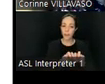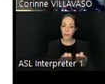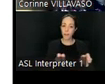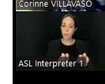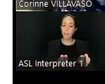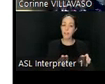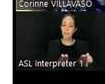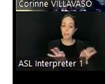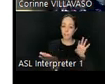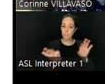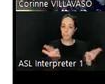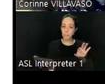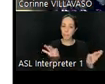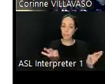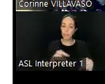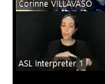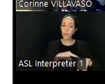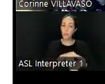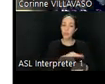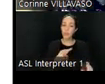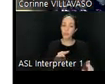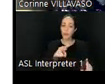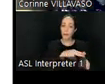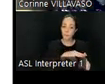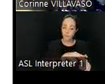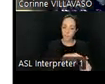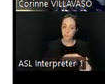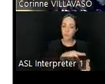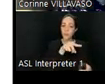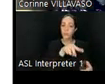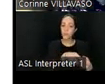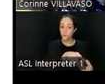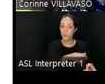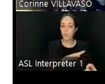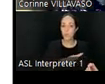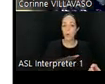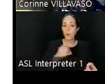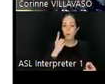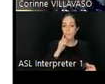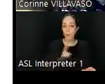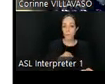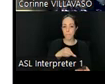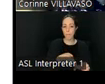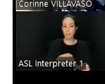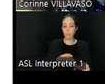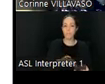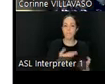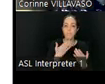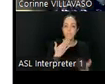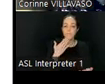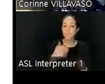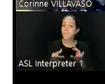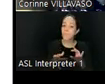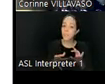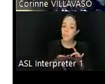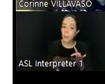board membership to the City Council for appointing. Thank you, Co-Chair Obi. Any comments,